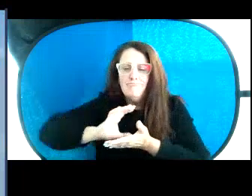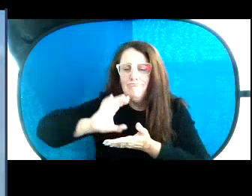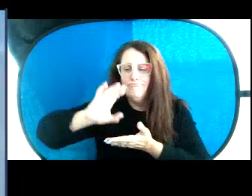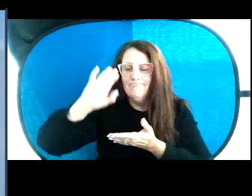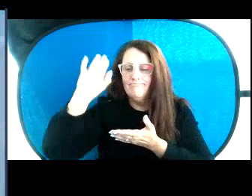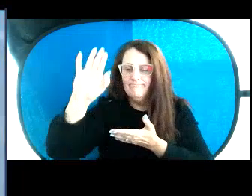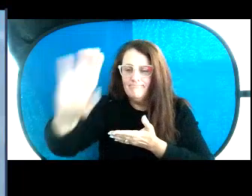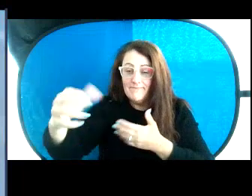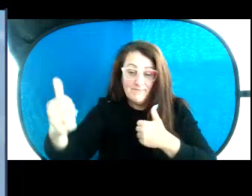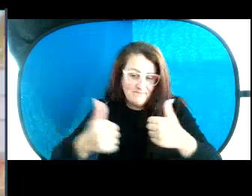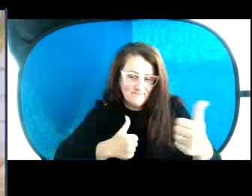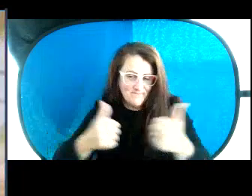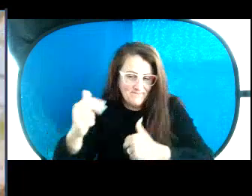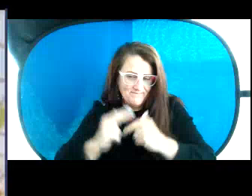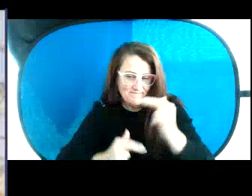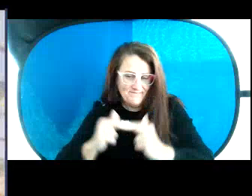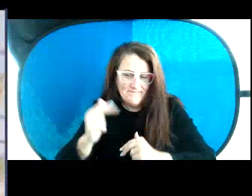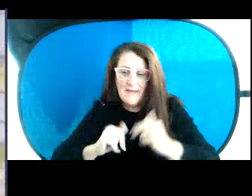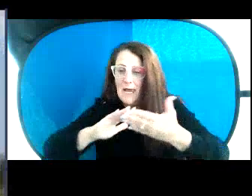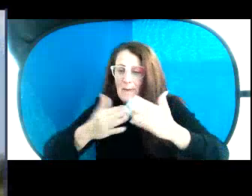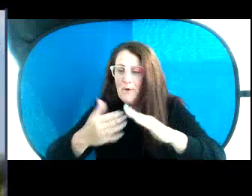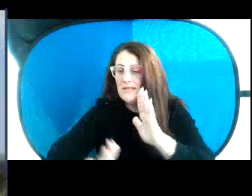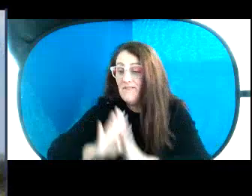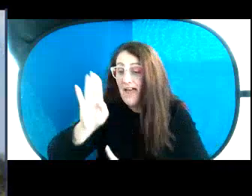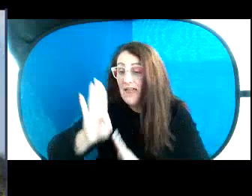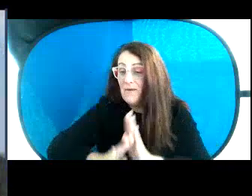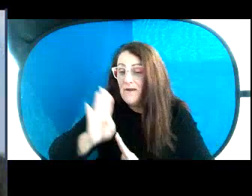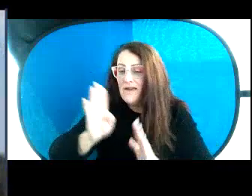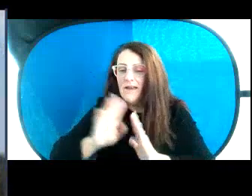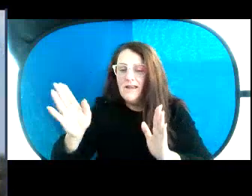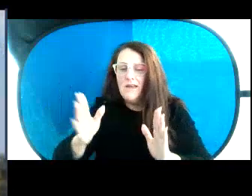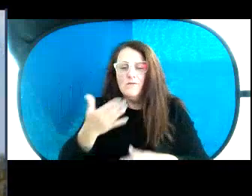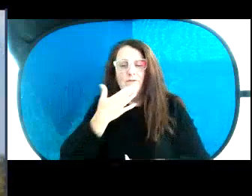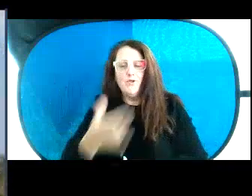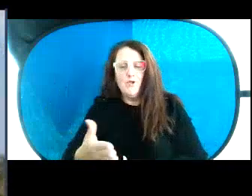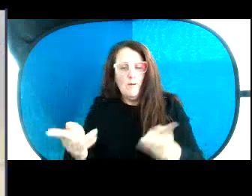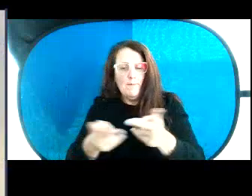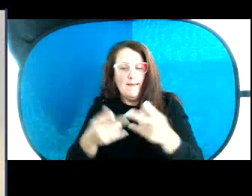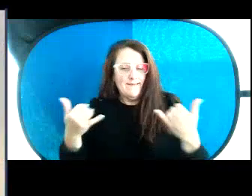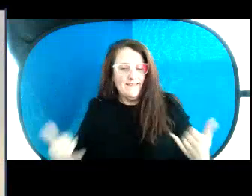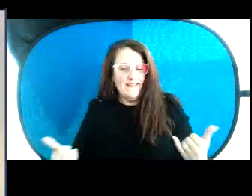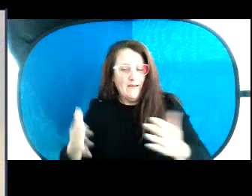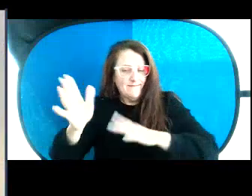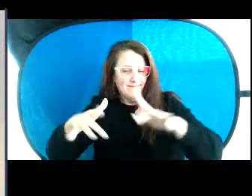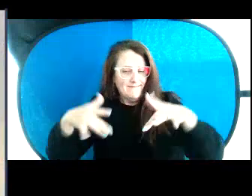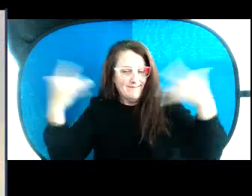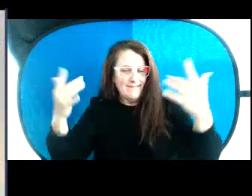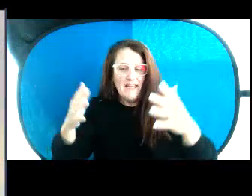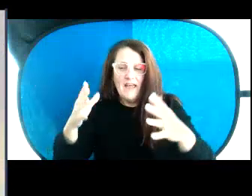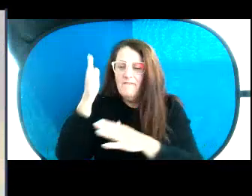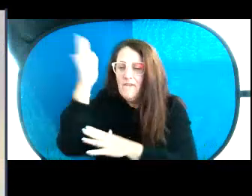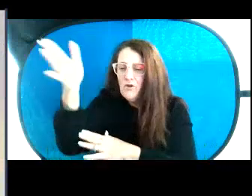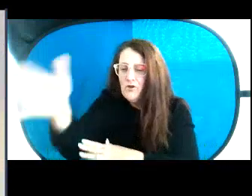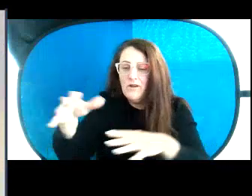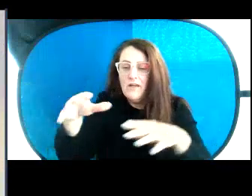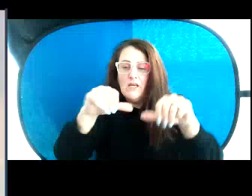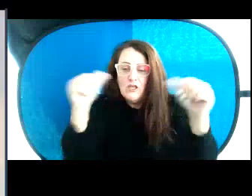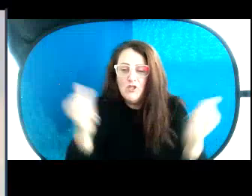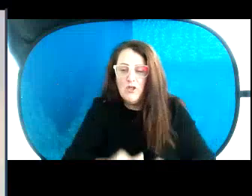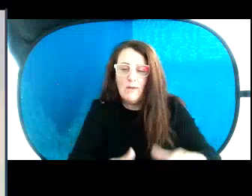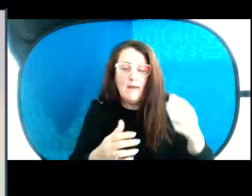transportation, infrastructure, and community development, we are well positioned for a thriving future, one shaped by vision,